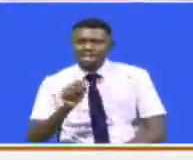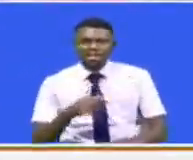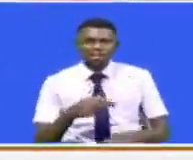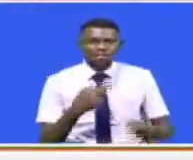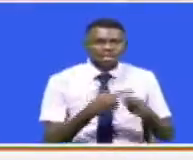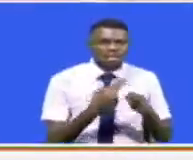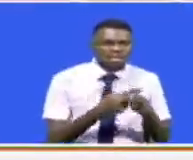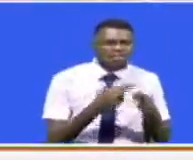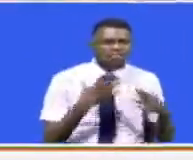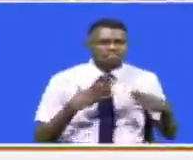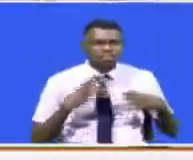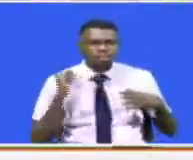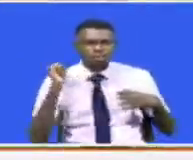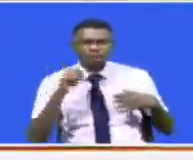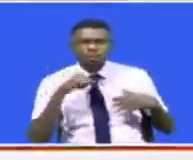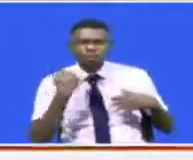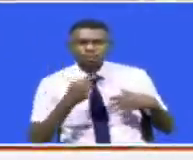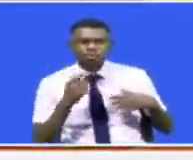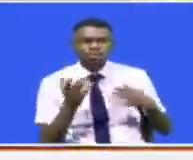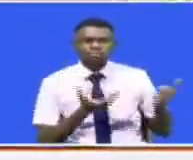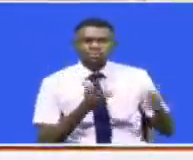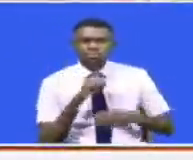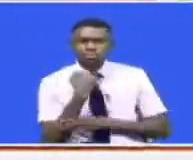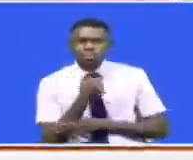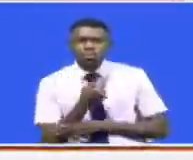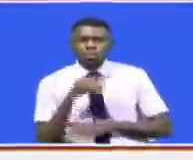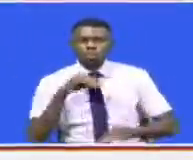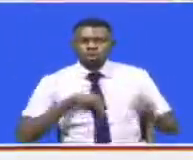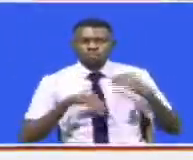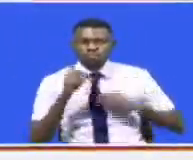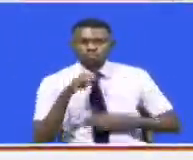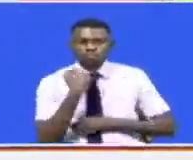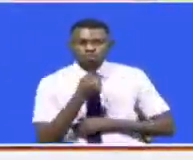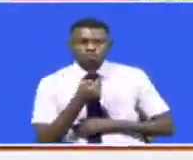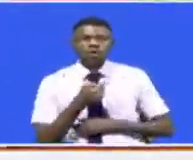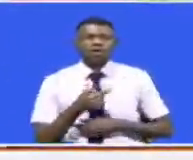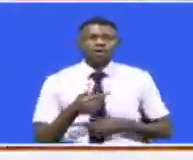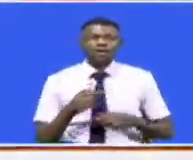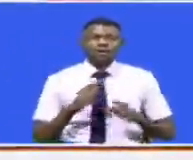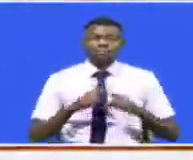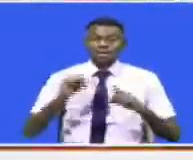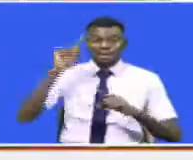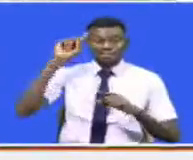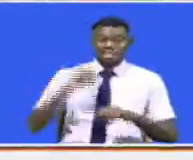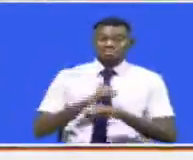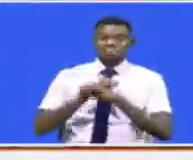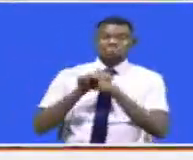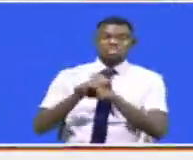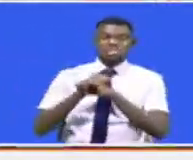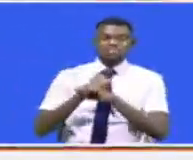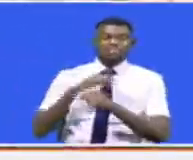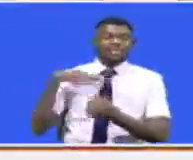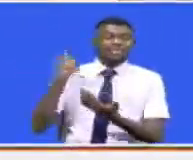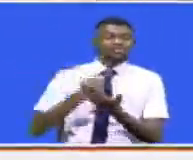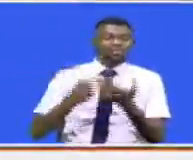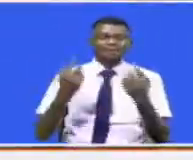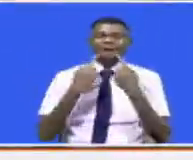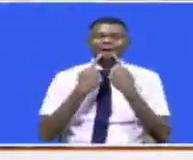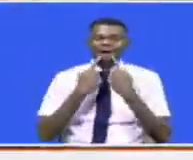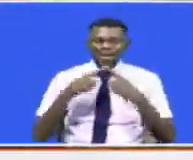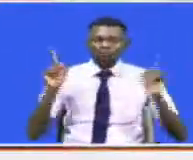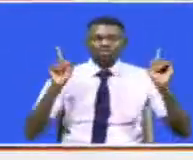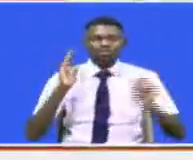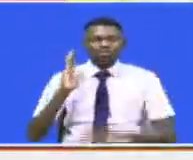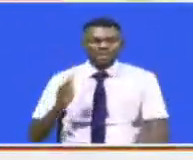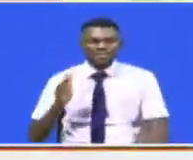businessmen allegedly involved in corruption, but reportedly protected by the current regime, come next week.